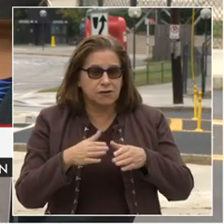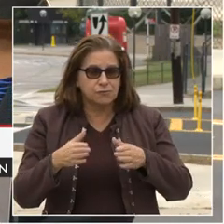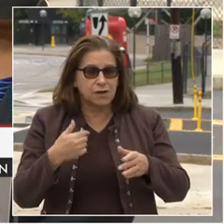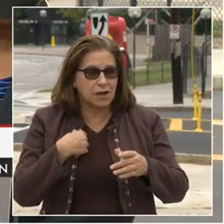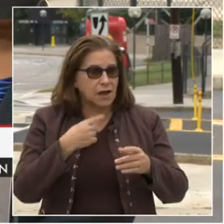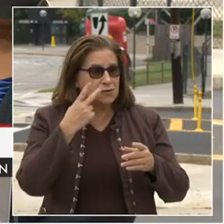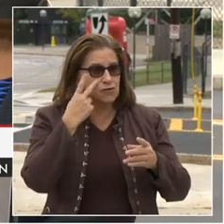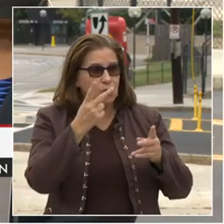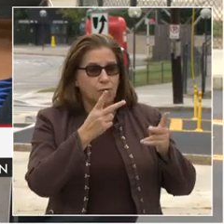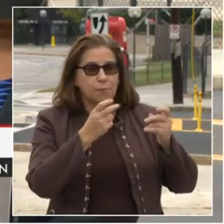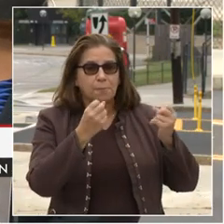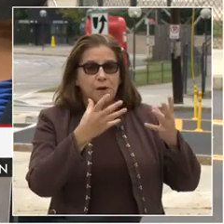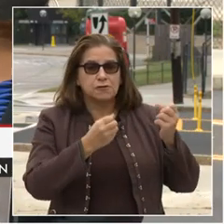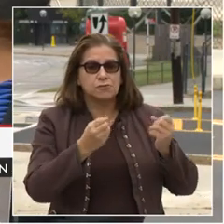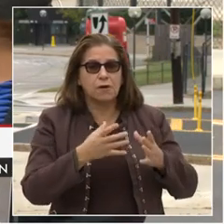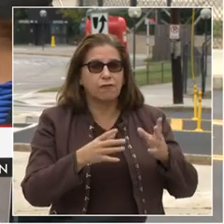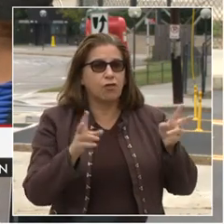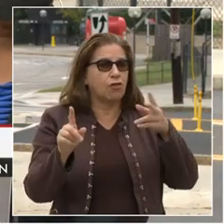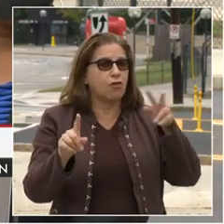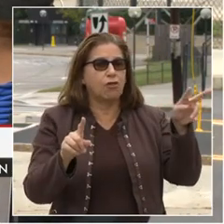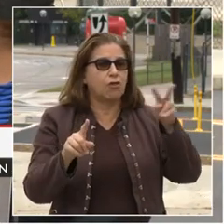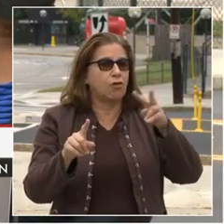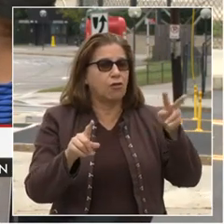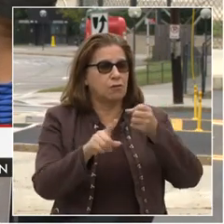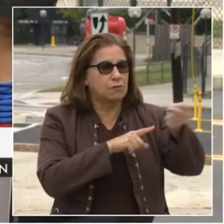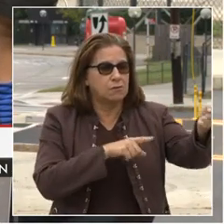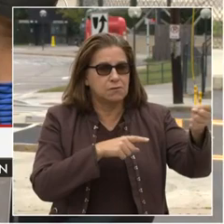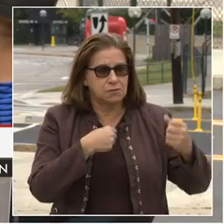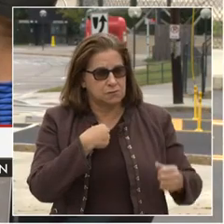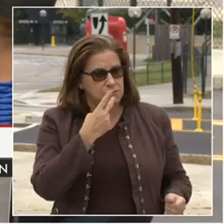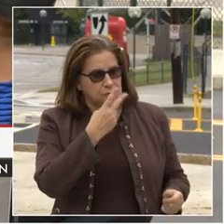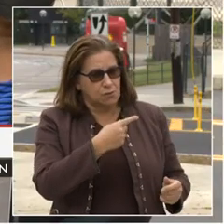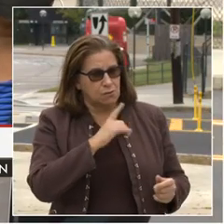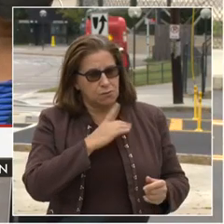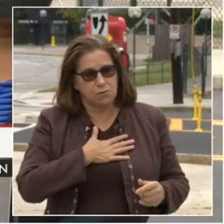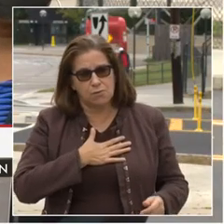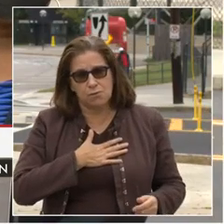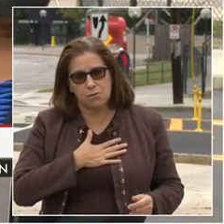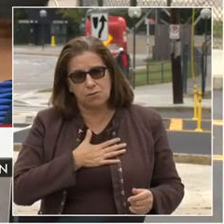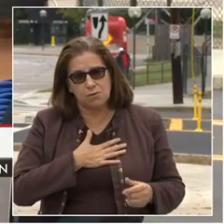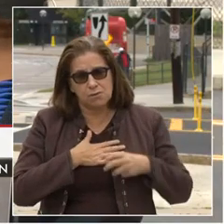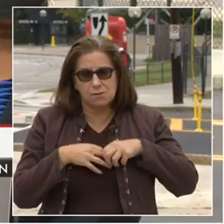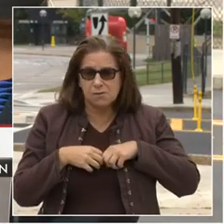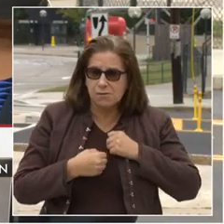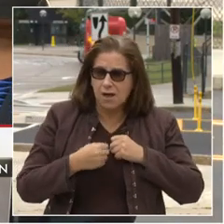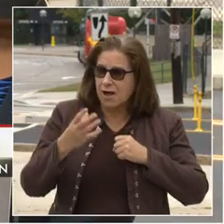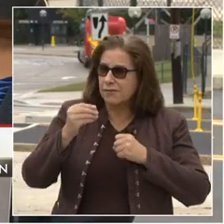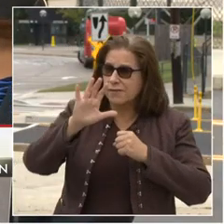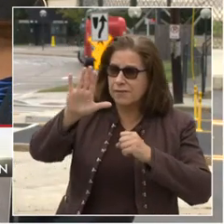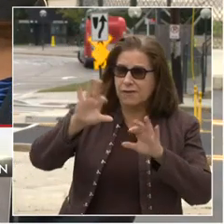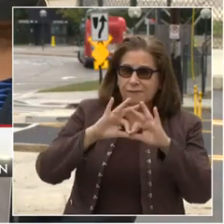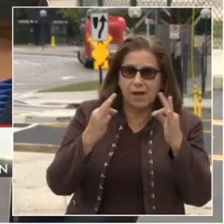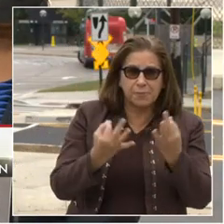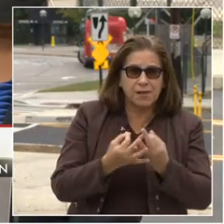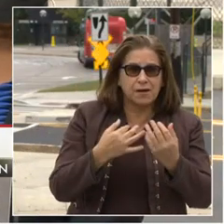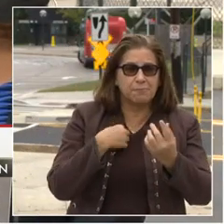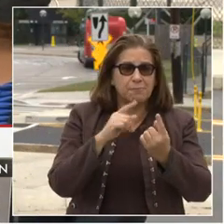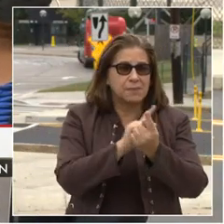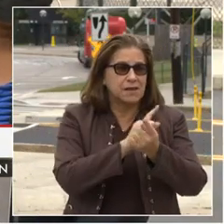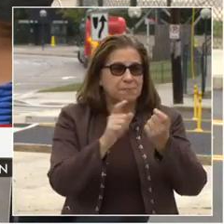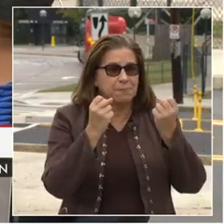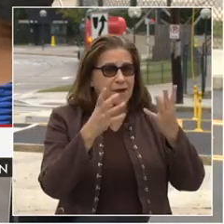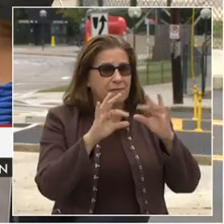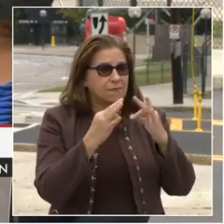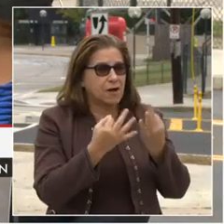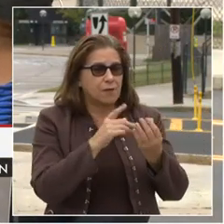speeding down the roadway, it hurts me. I met that family. I met the family at Allison Hart. I met many other families, and it hurts me every